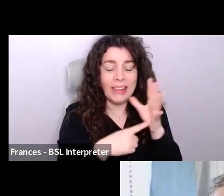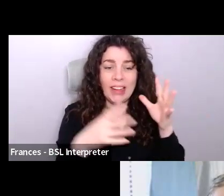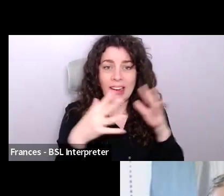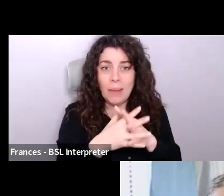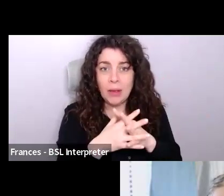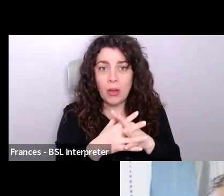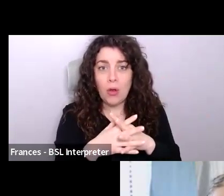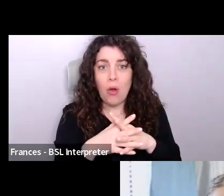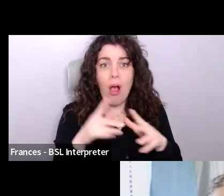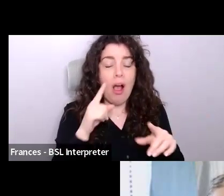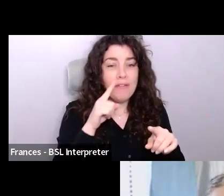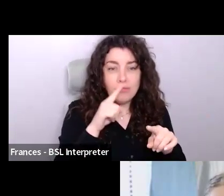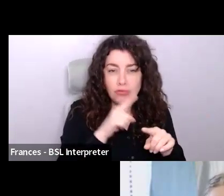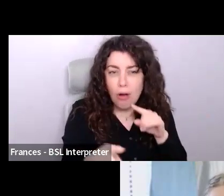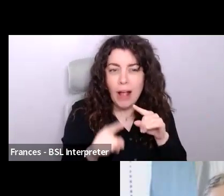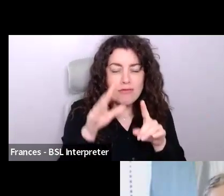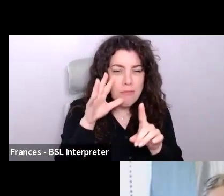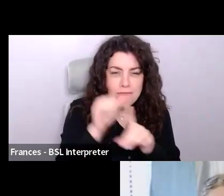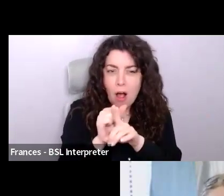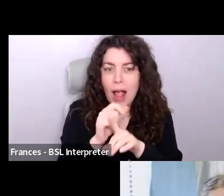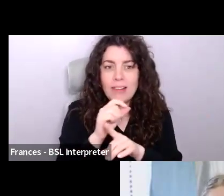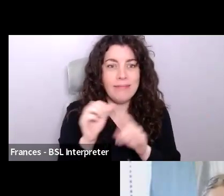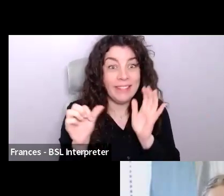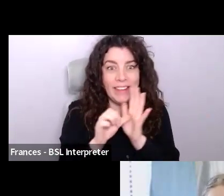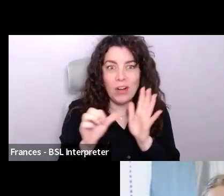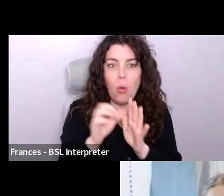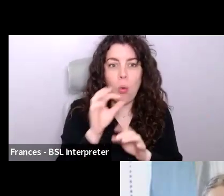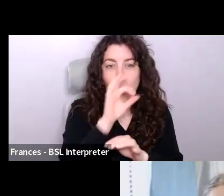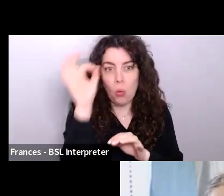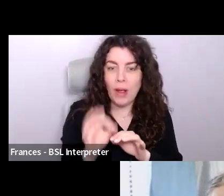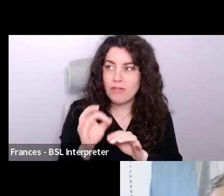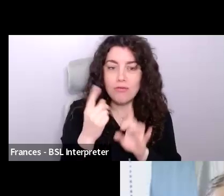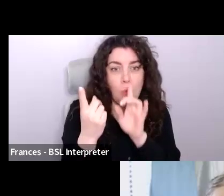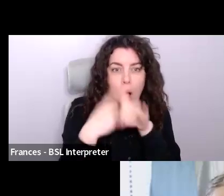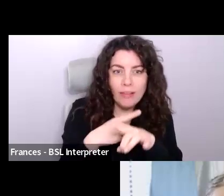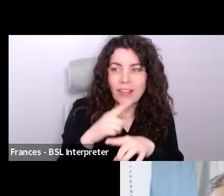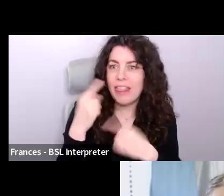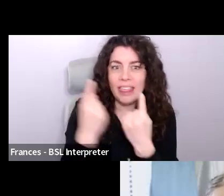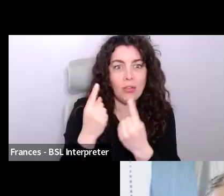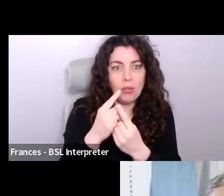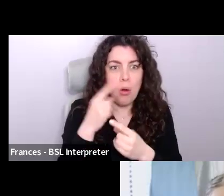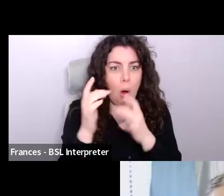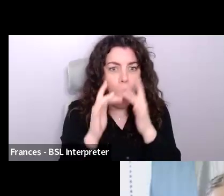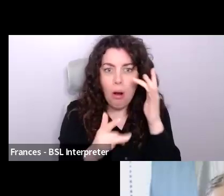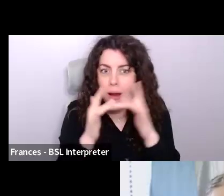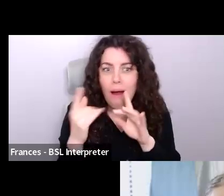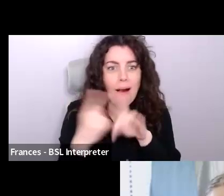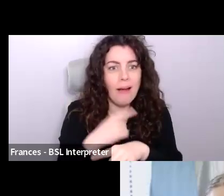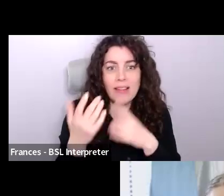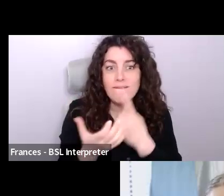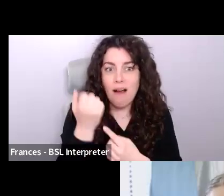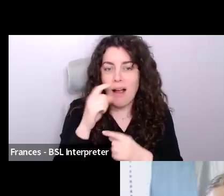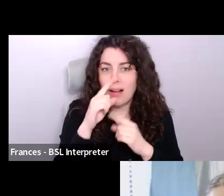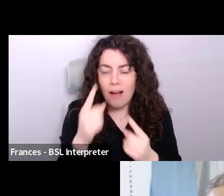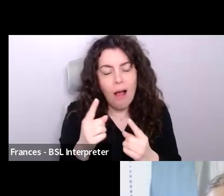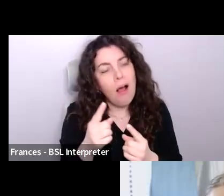maybe people can't get an answer for online that would be really beneficial to hear from you. I guess some of the like very specific things, like,